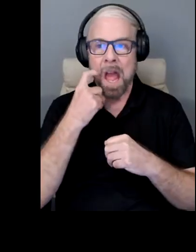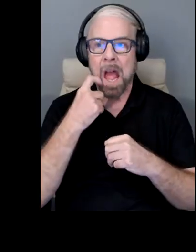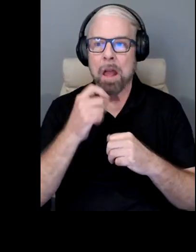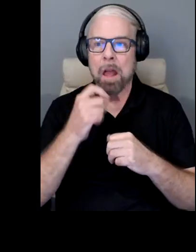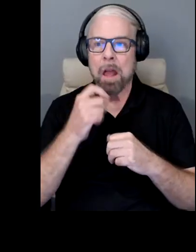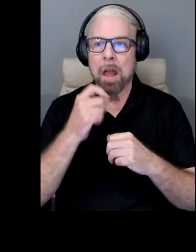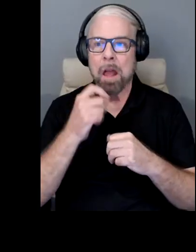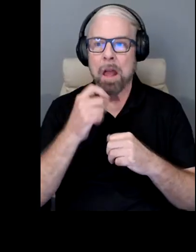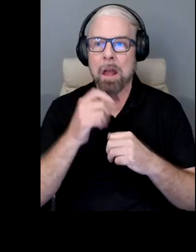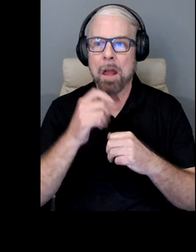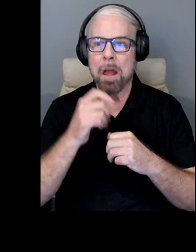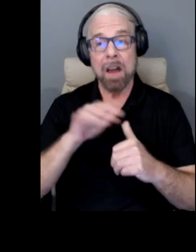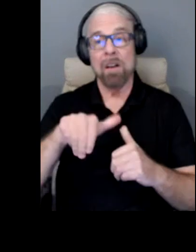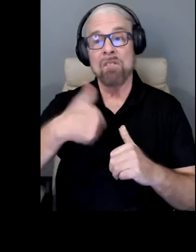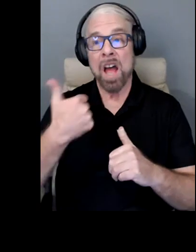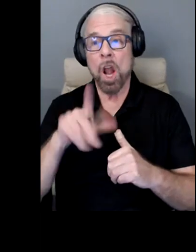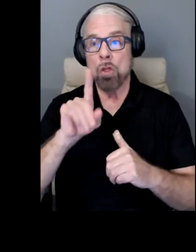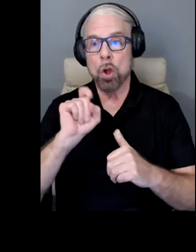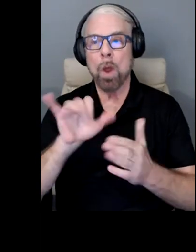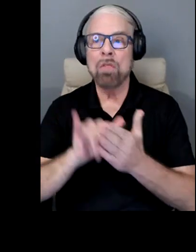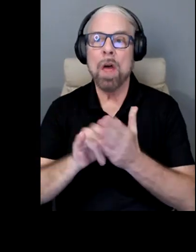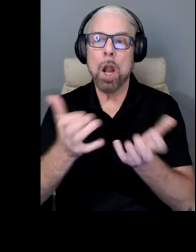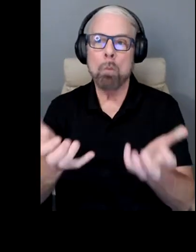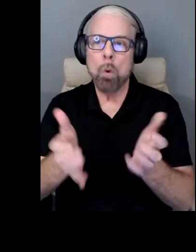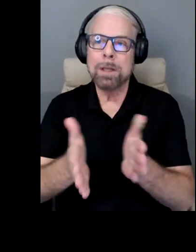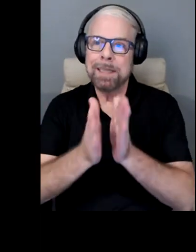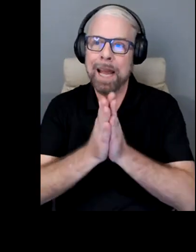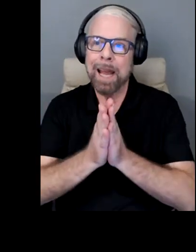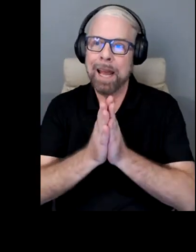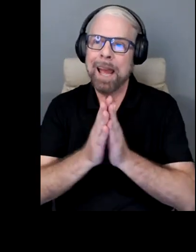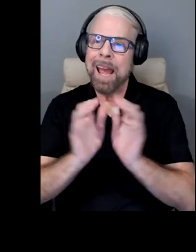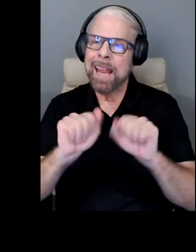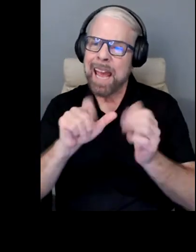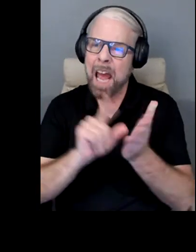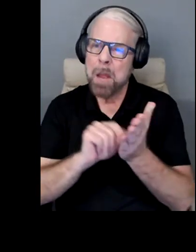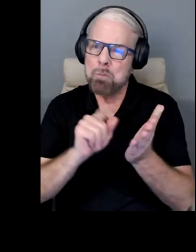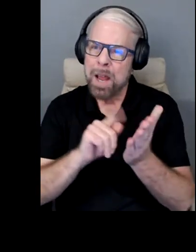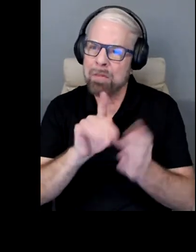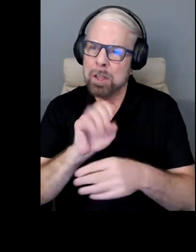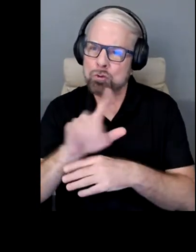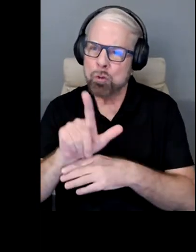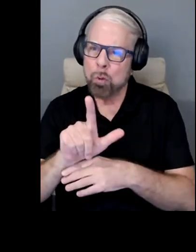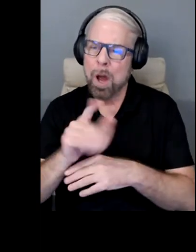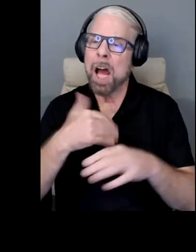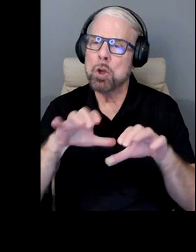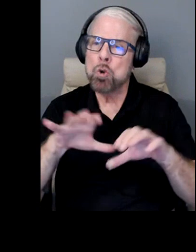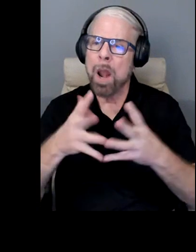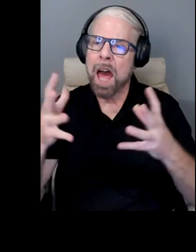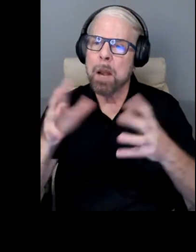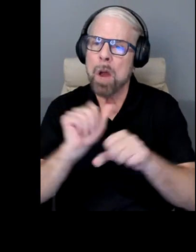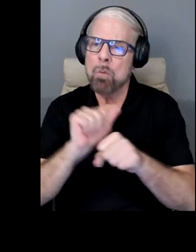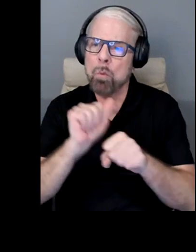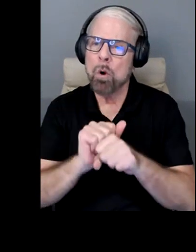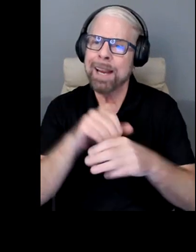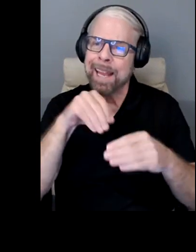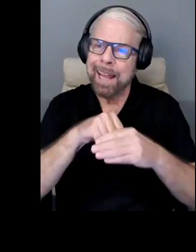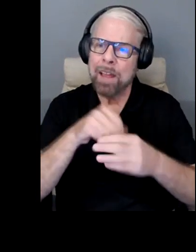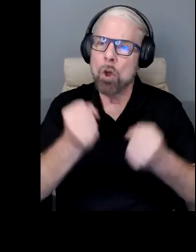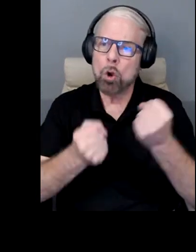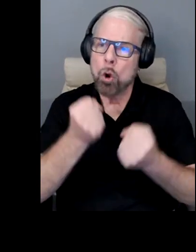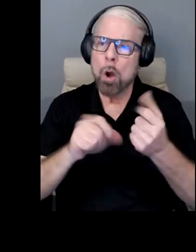I do have another question I wanted to ask. Can I print the tool? I do a lot of my work from the car when I'm